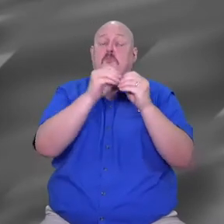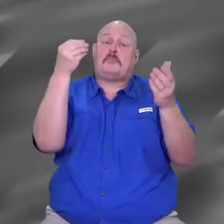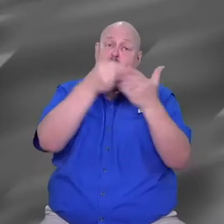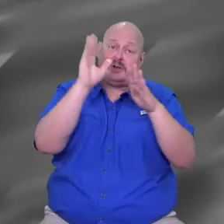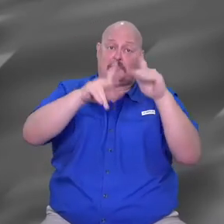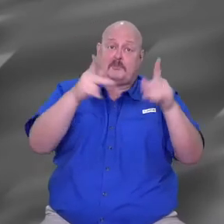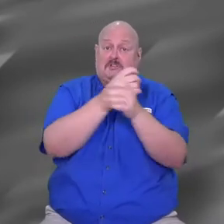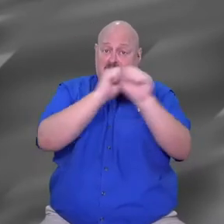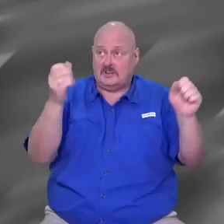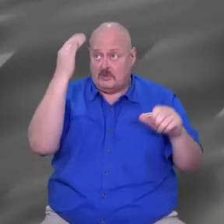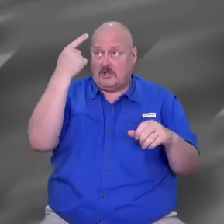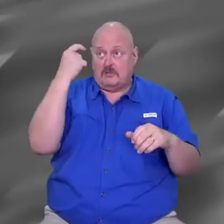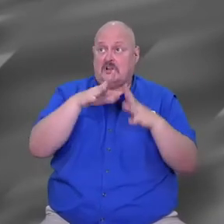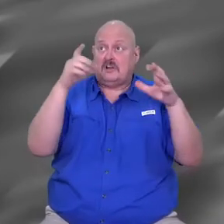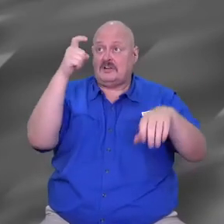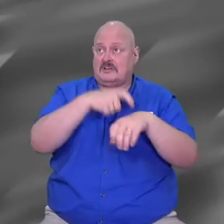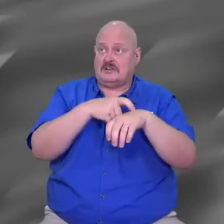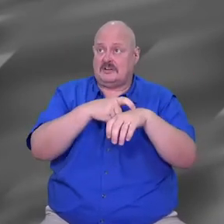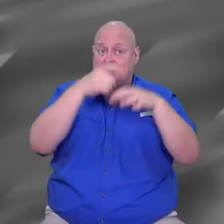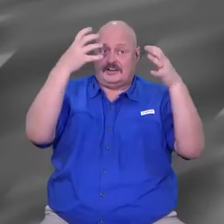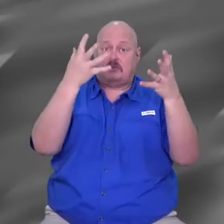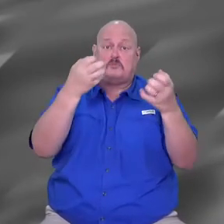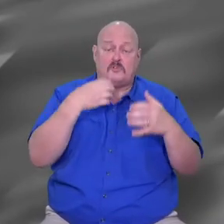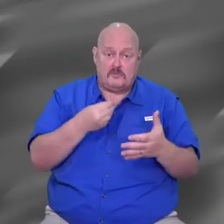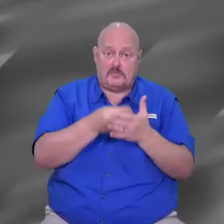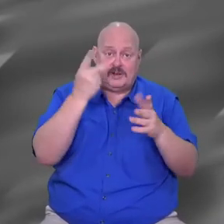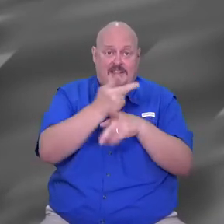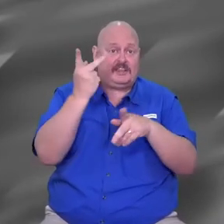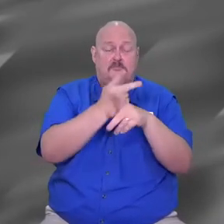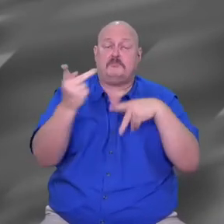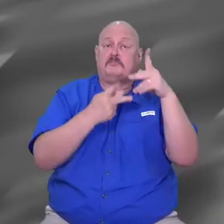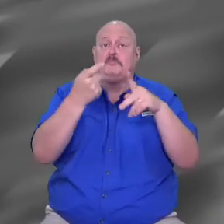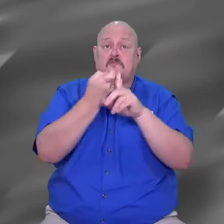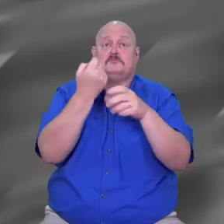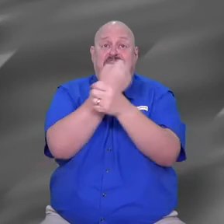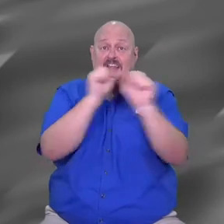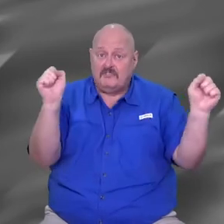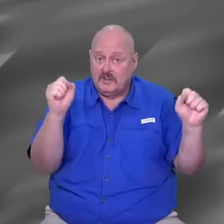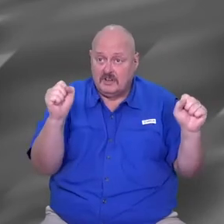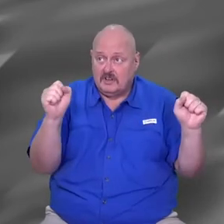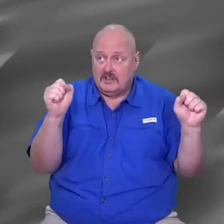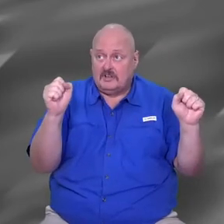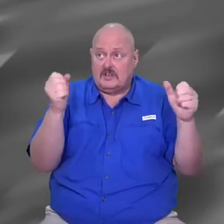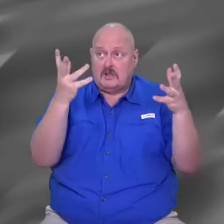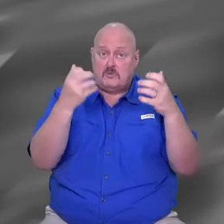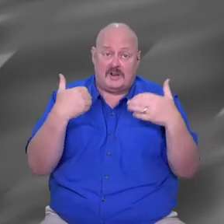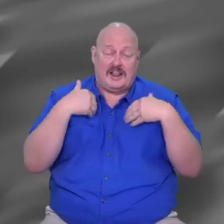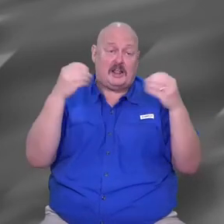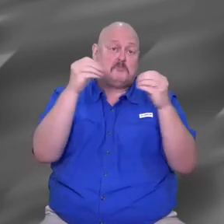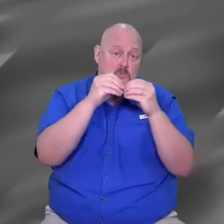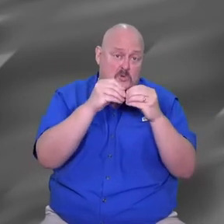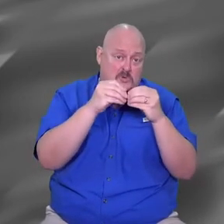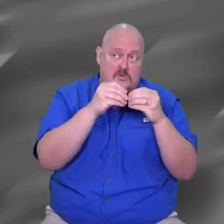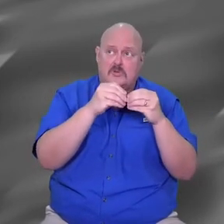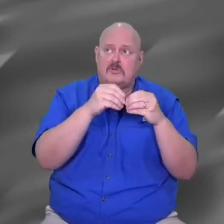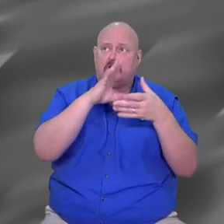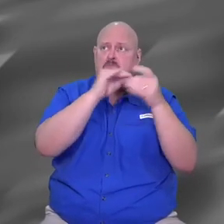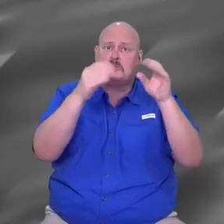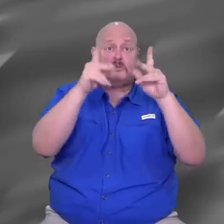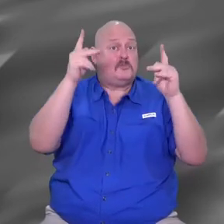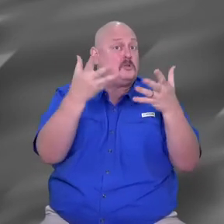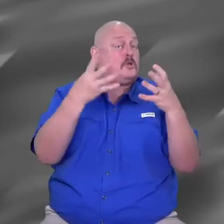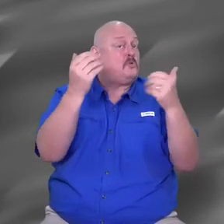You say, why is that? Because a lot of times it's the desire for money that keeps people from being saved. It is the desire to have more. To quote, remember the parable of the guy who